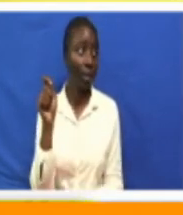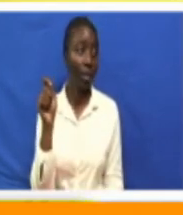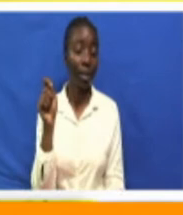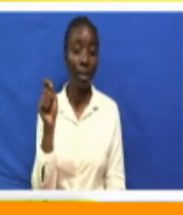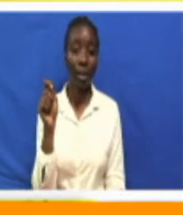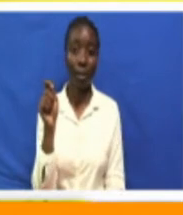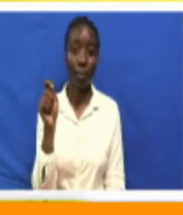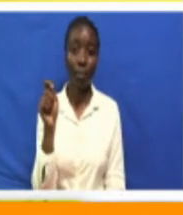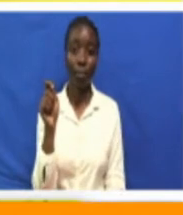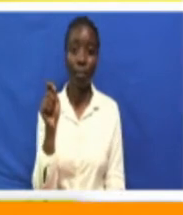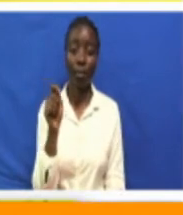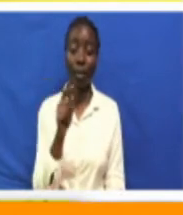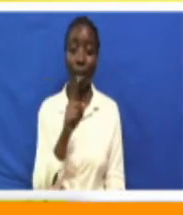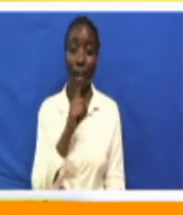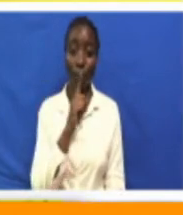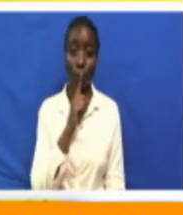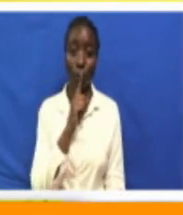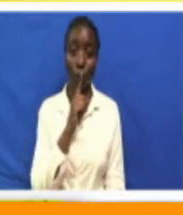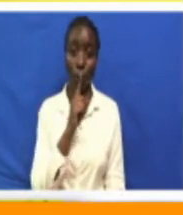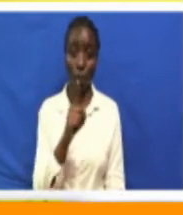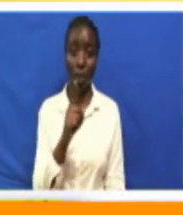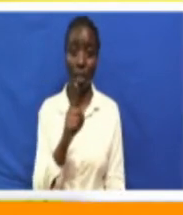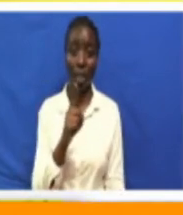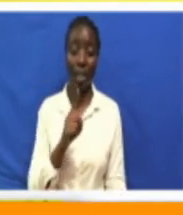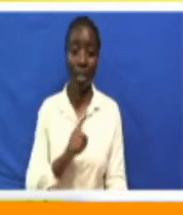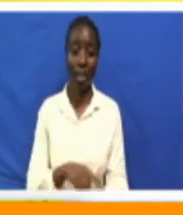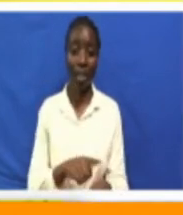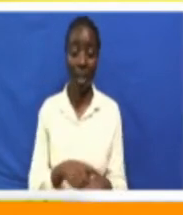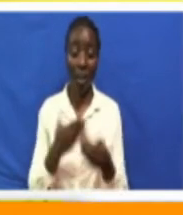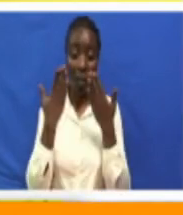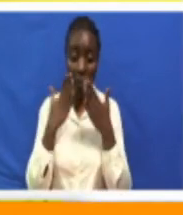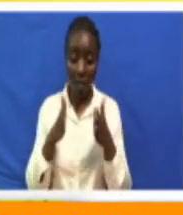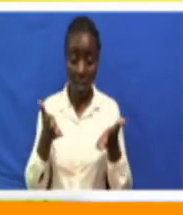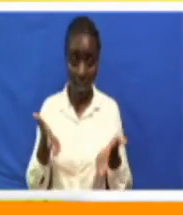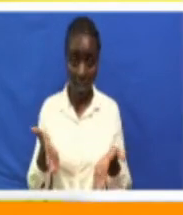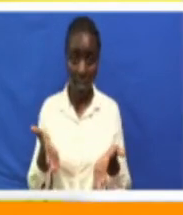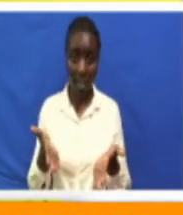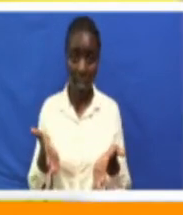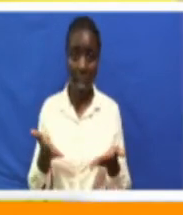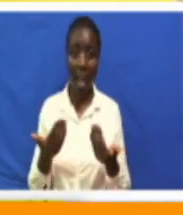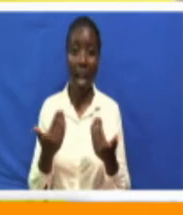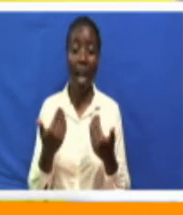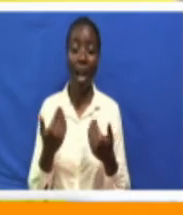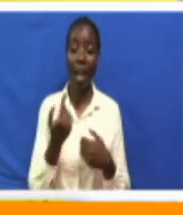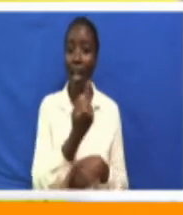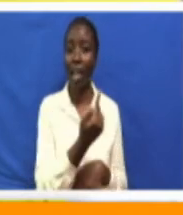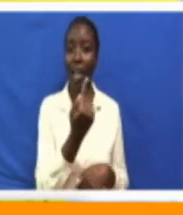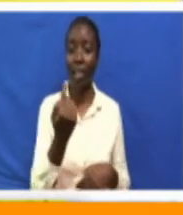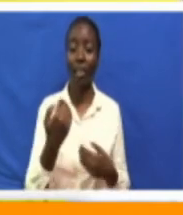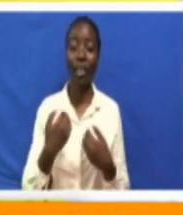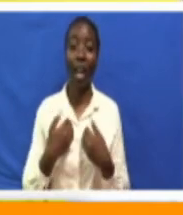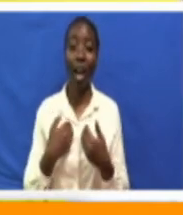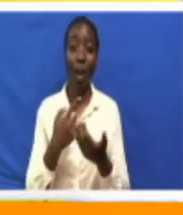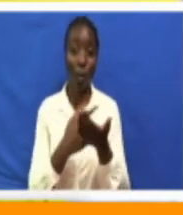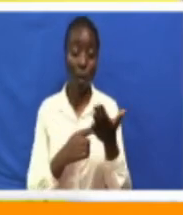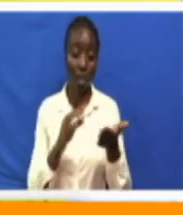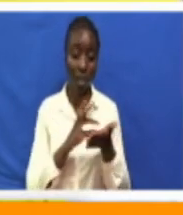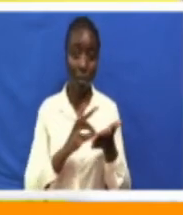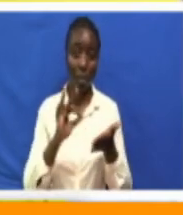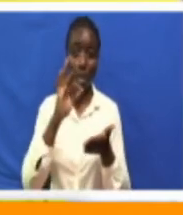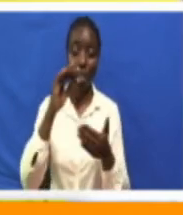when we leave this place each one of us will have a spiritual love of bread